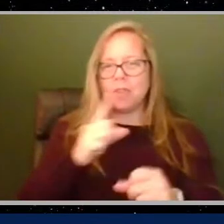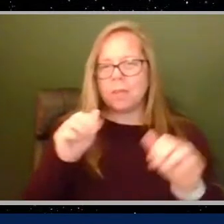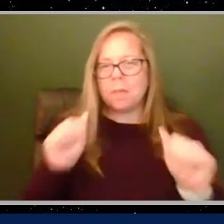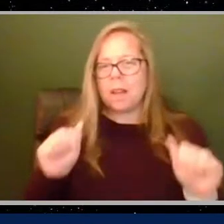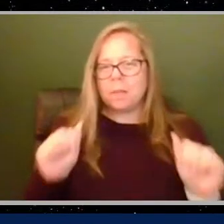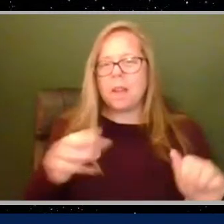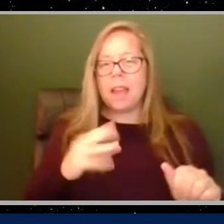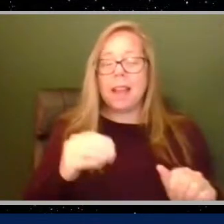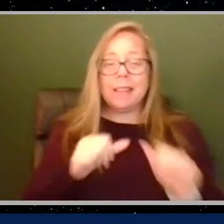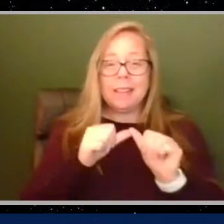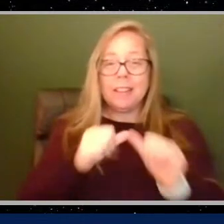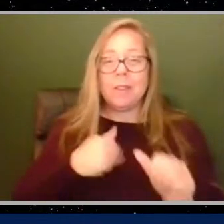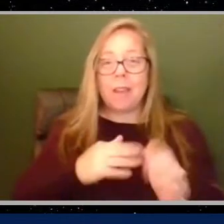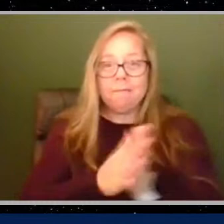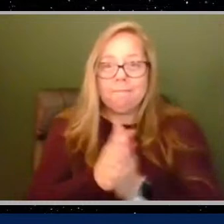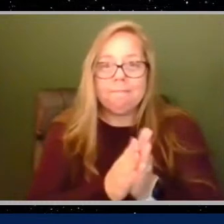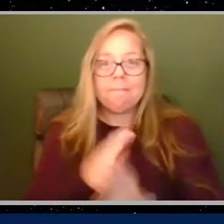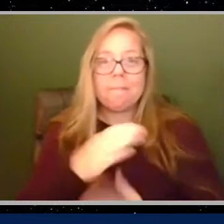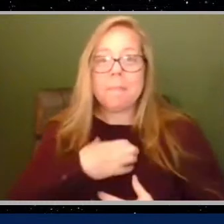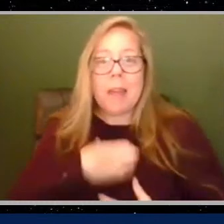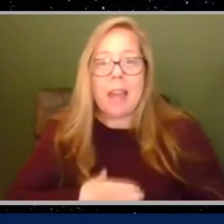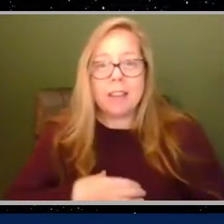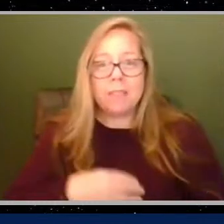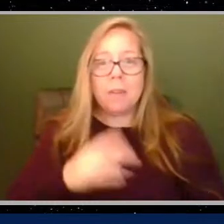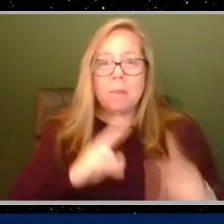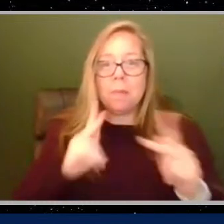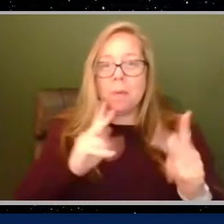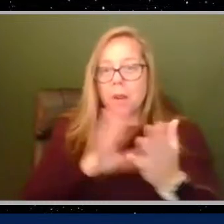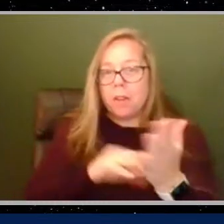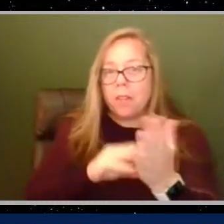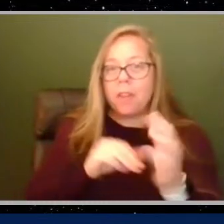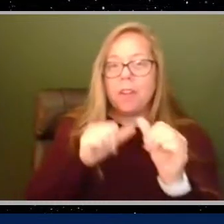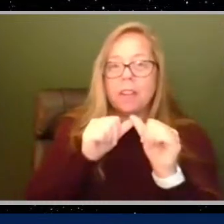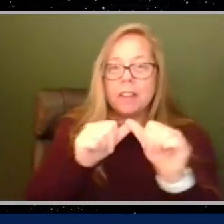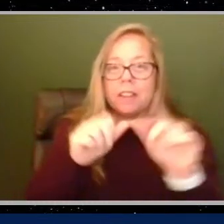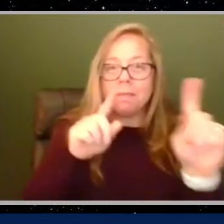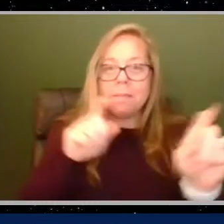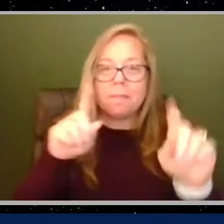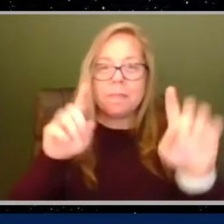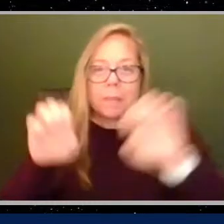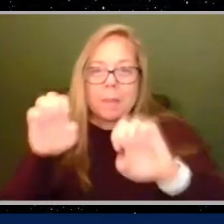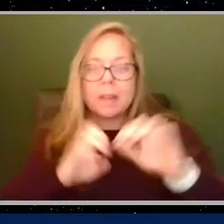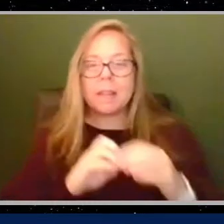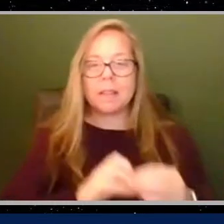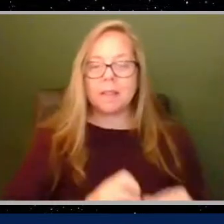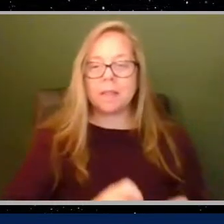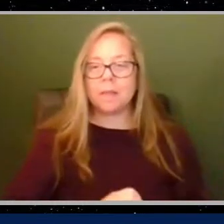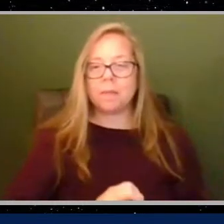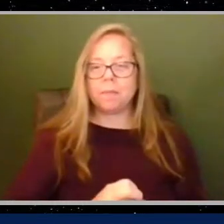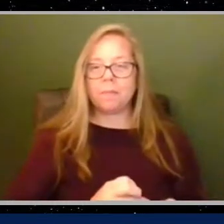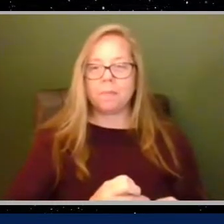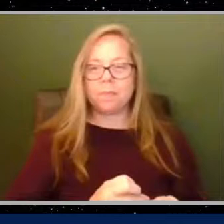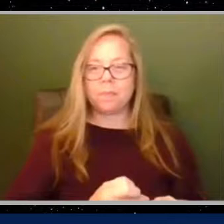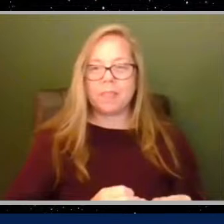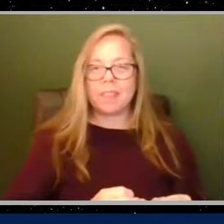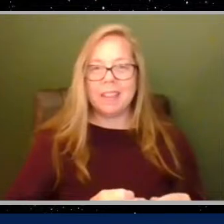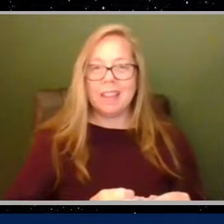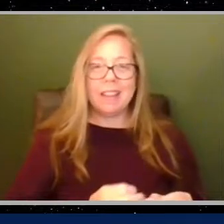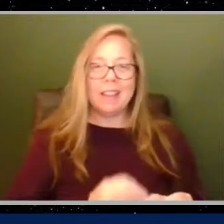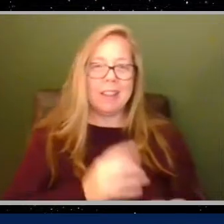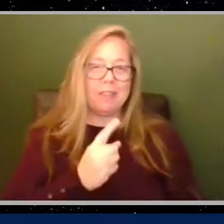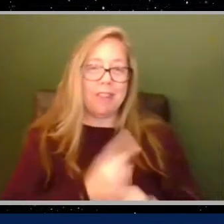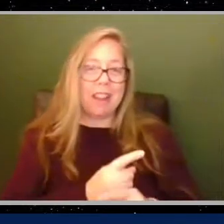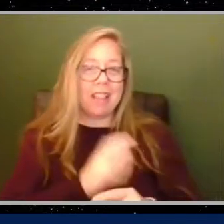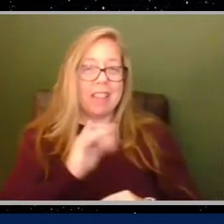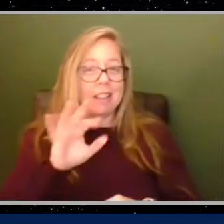to have that passion from people that want to keep experimenting. Yeah, and that would be kind of a shameless plug for anyone who is